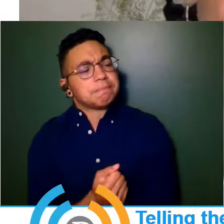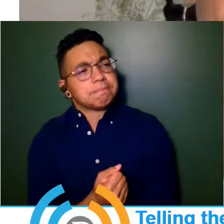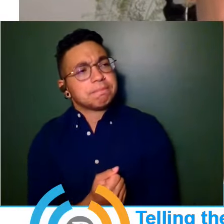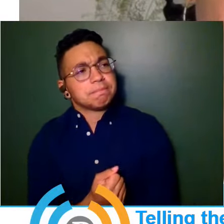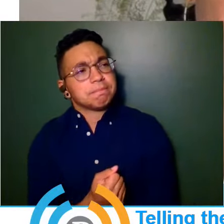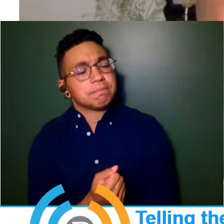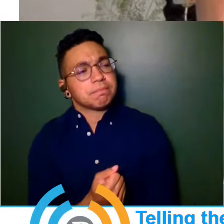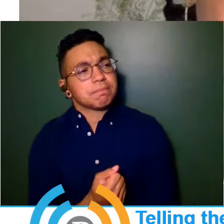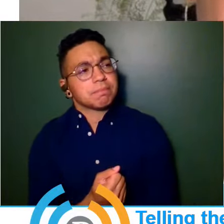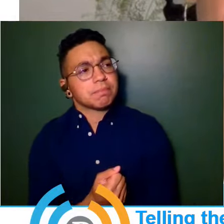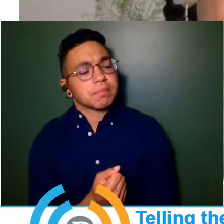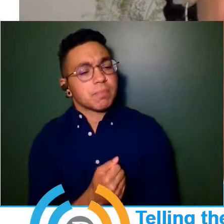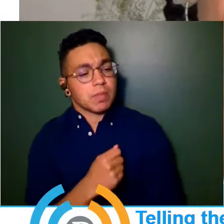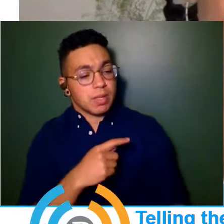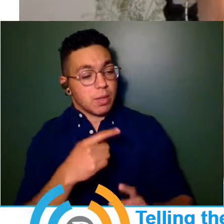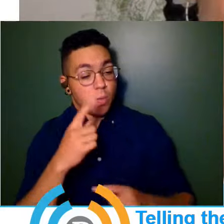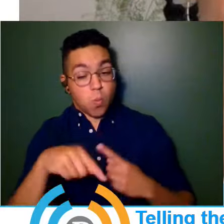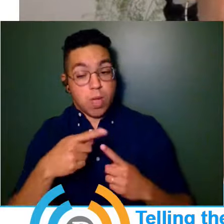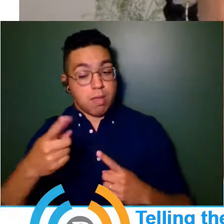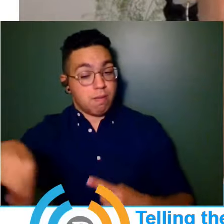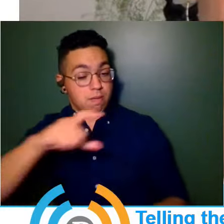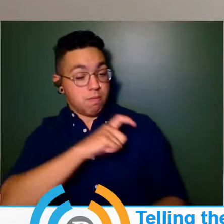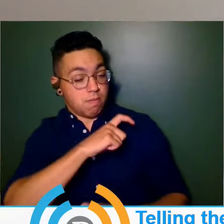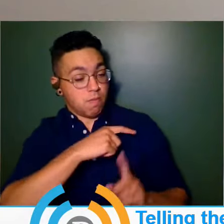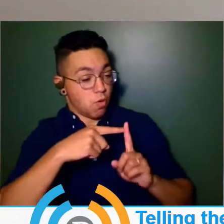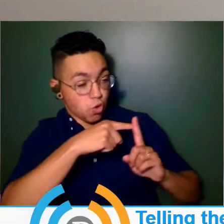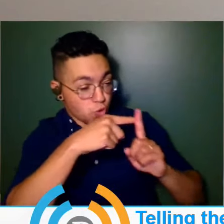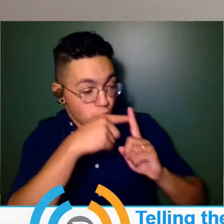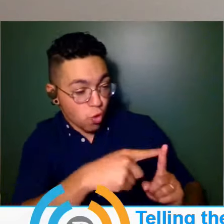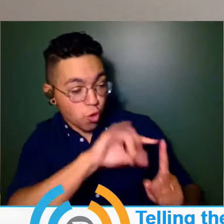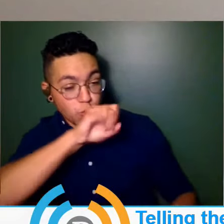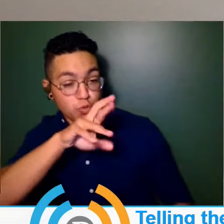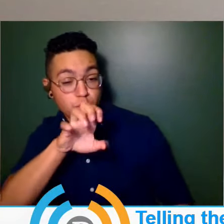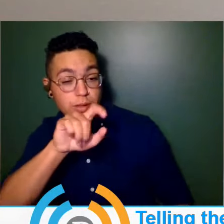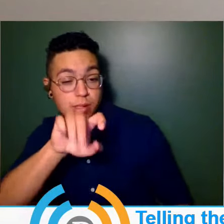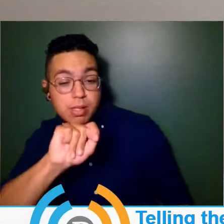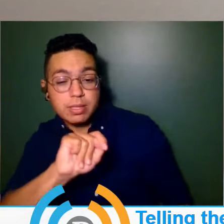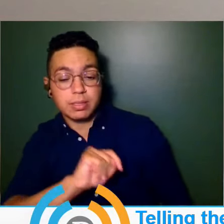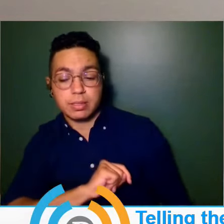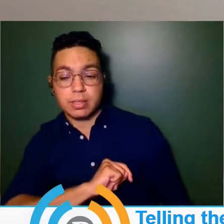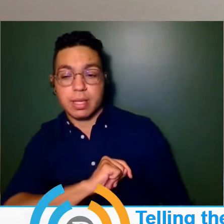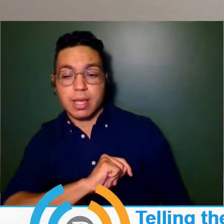by targeting journalists and putting journalists into